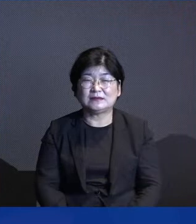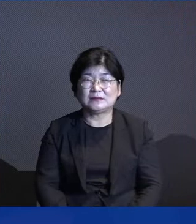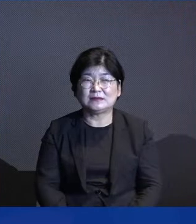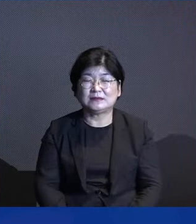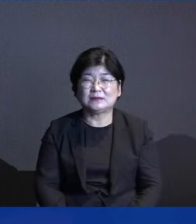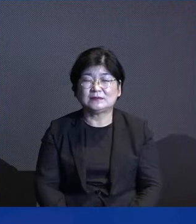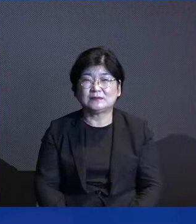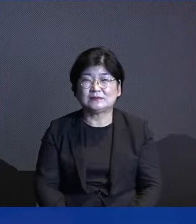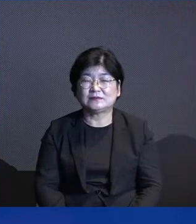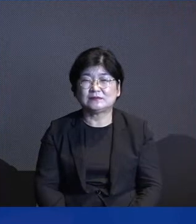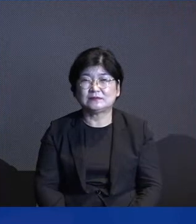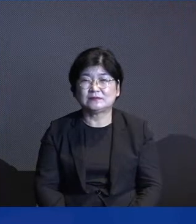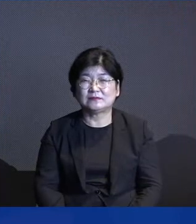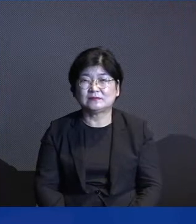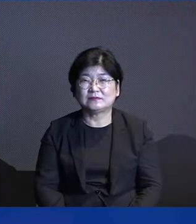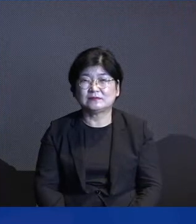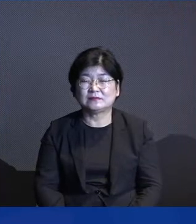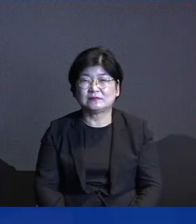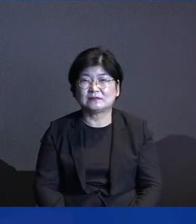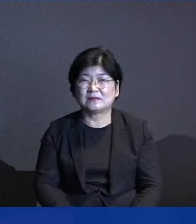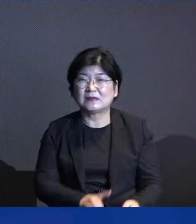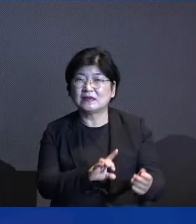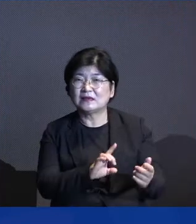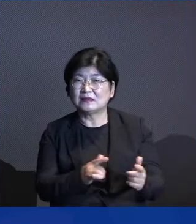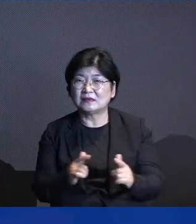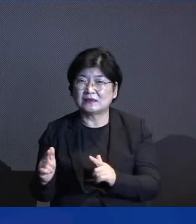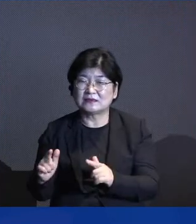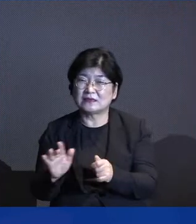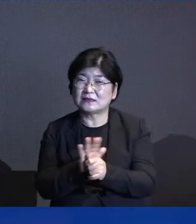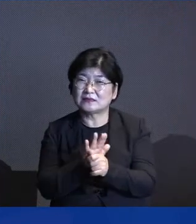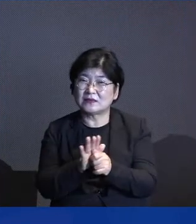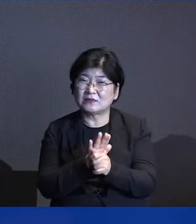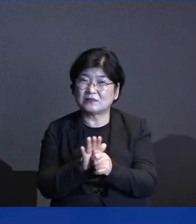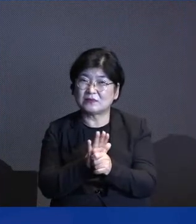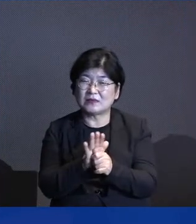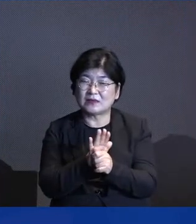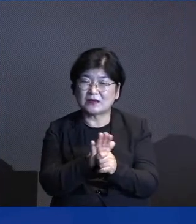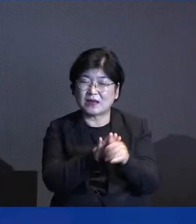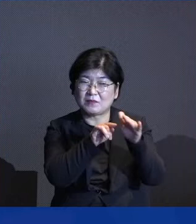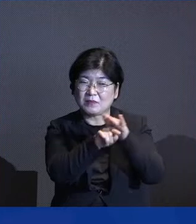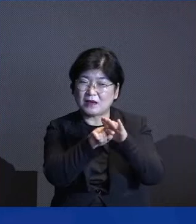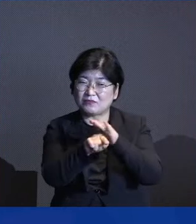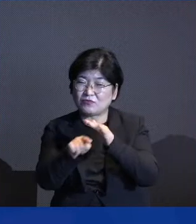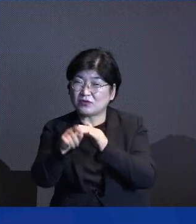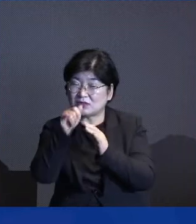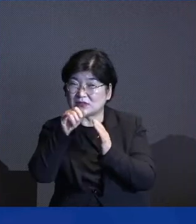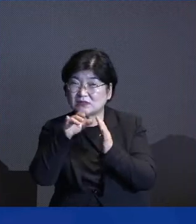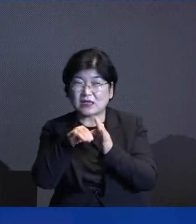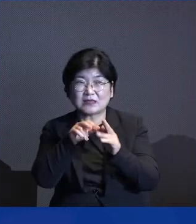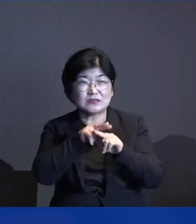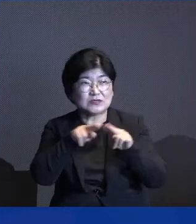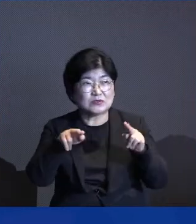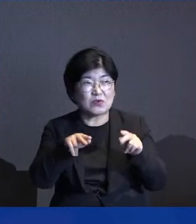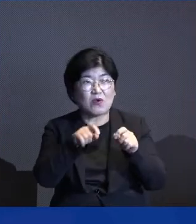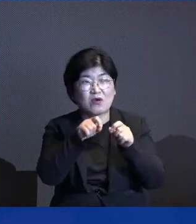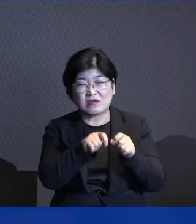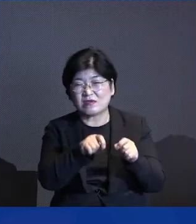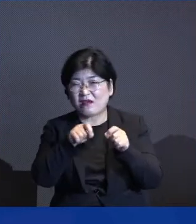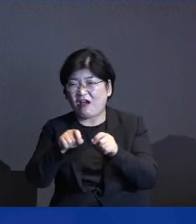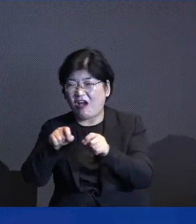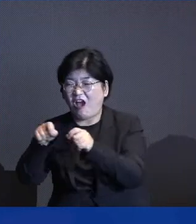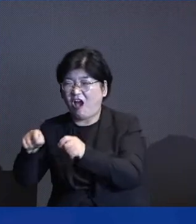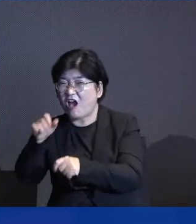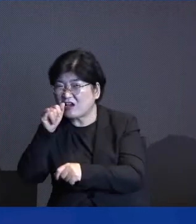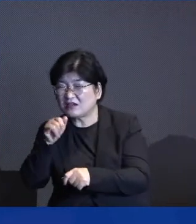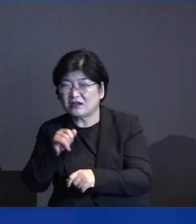the friendly visits has been suspended in many cases. So there has been a great challenge to this